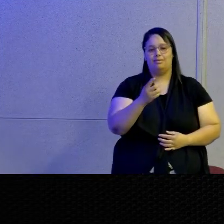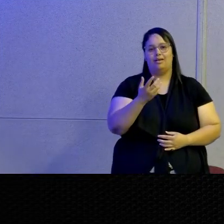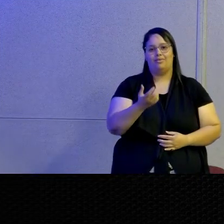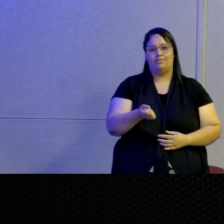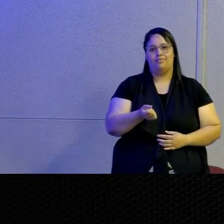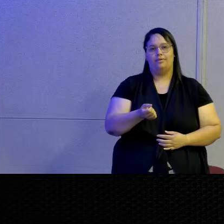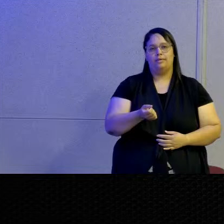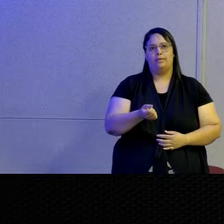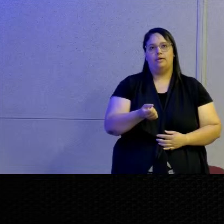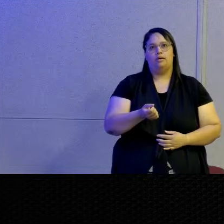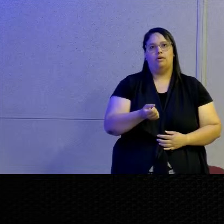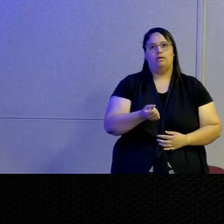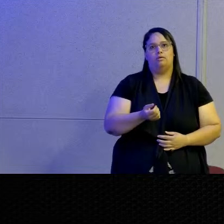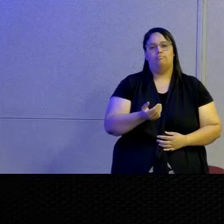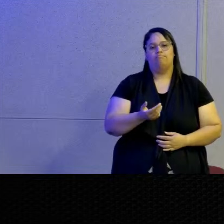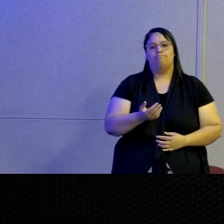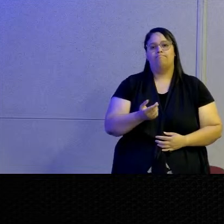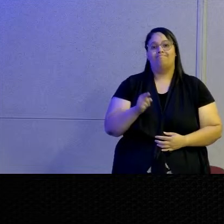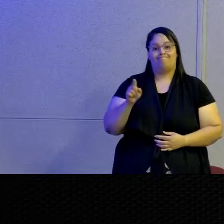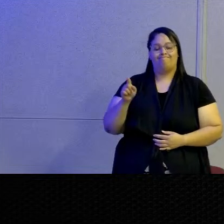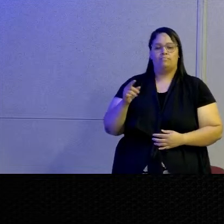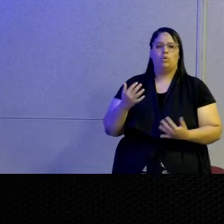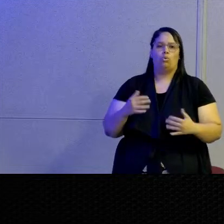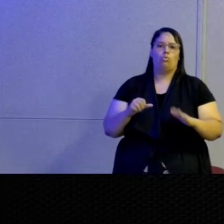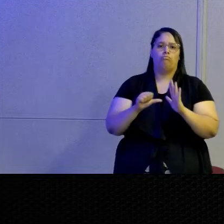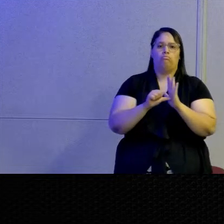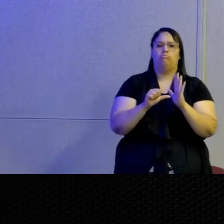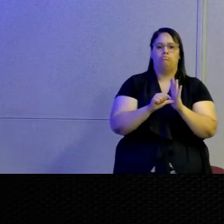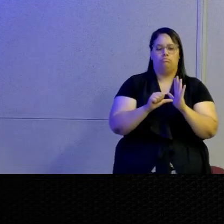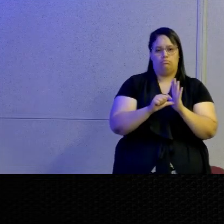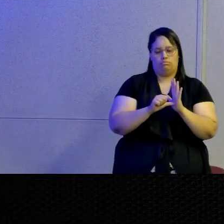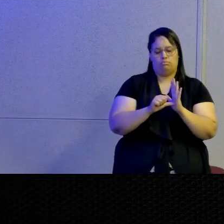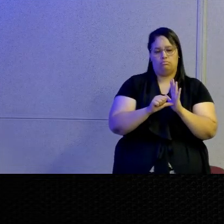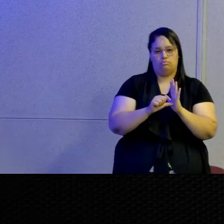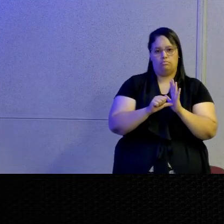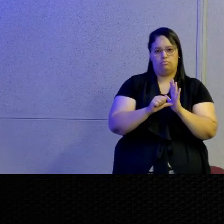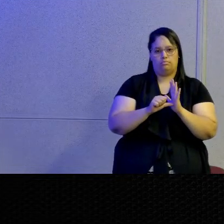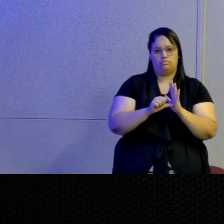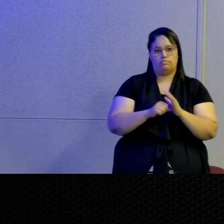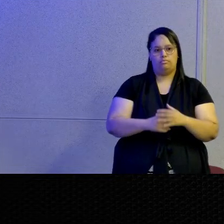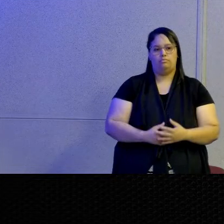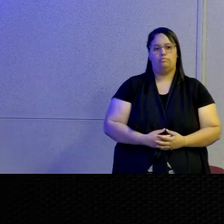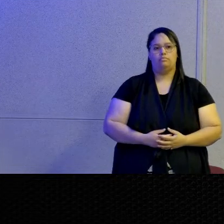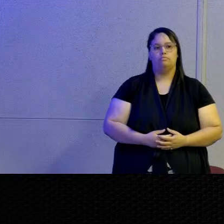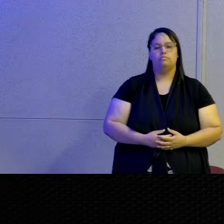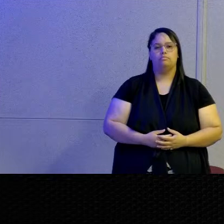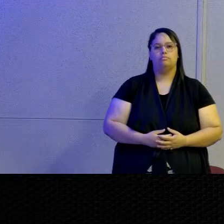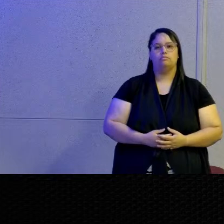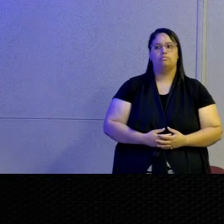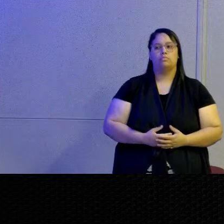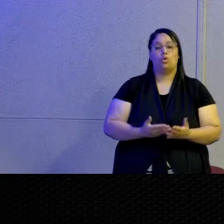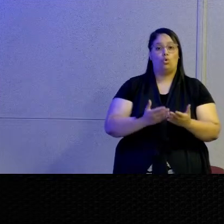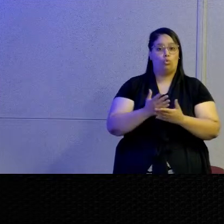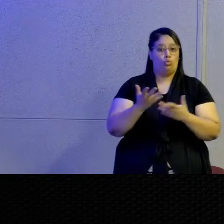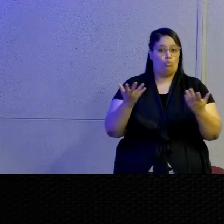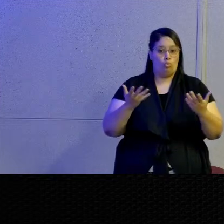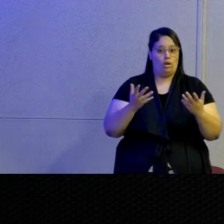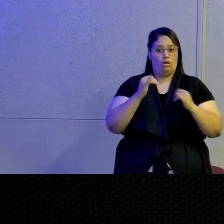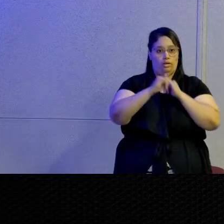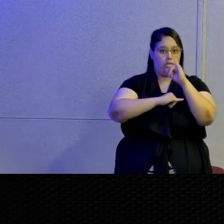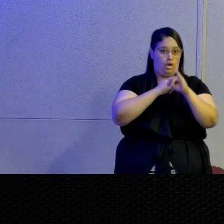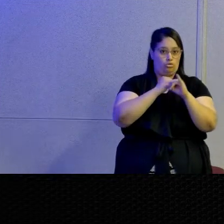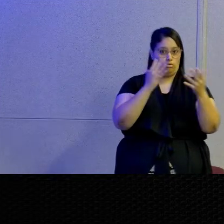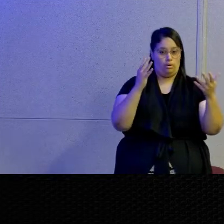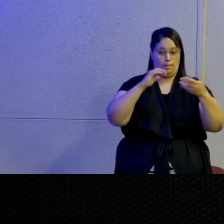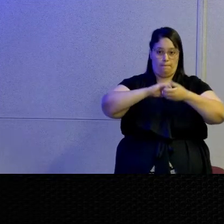it's something we take very seriously. And of course, by either through the international